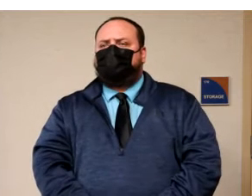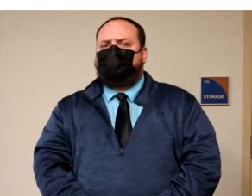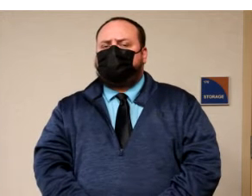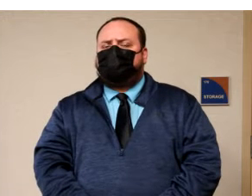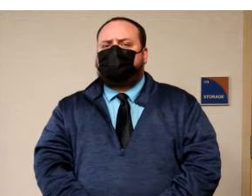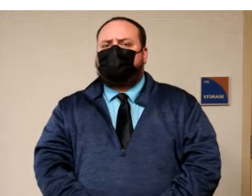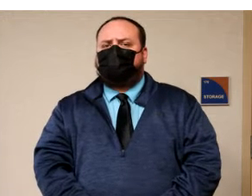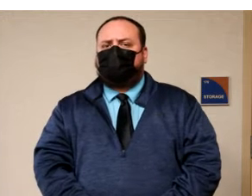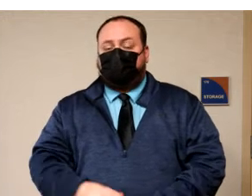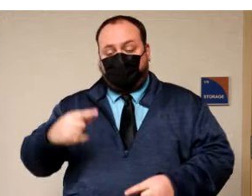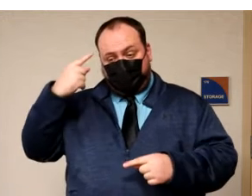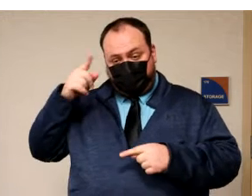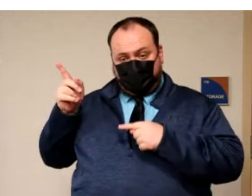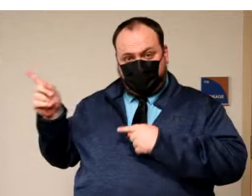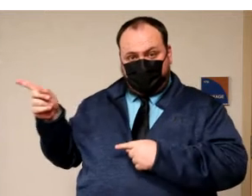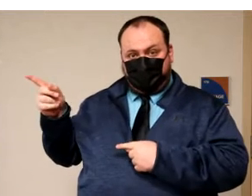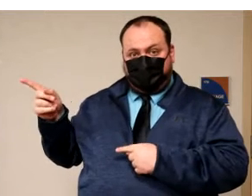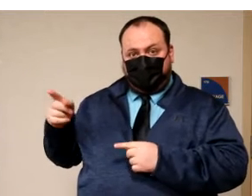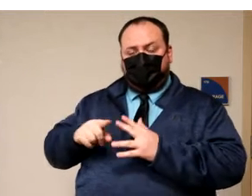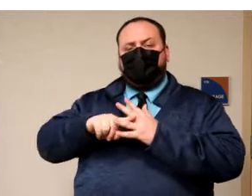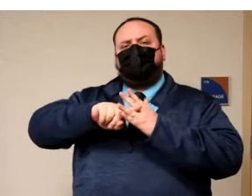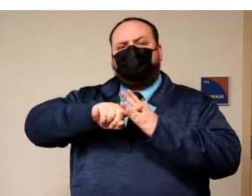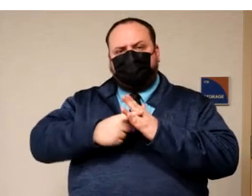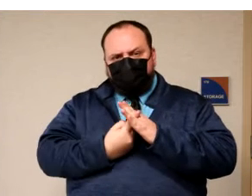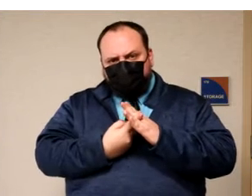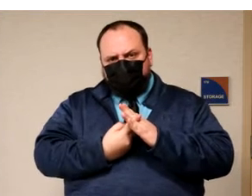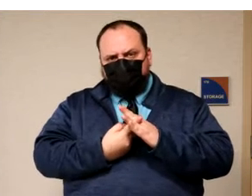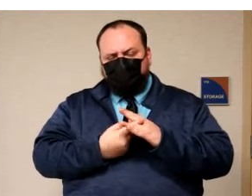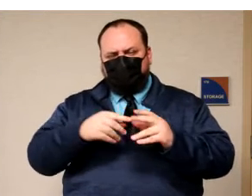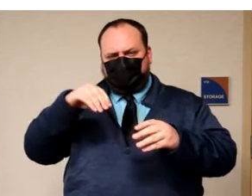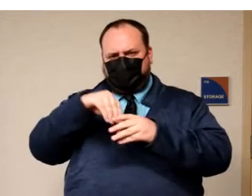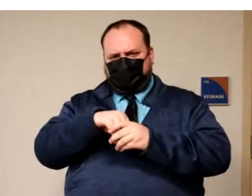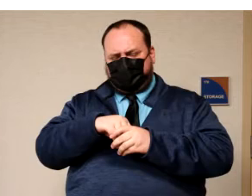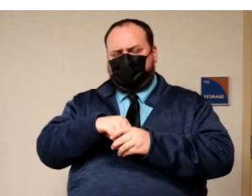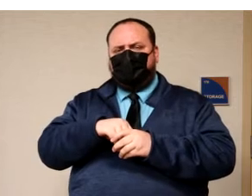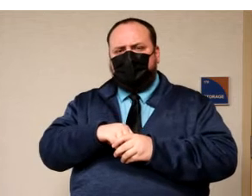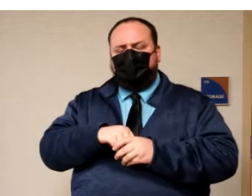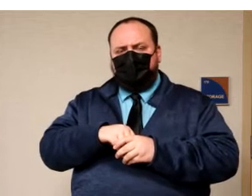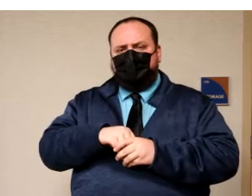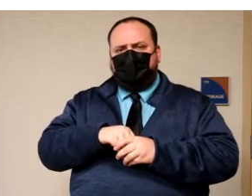And so for this one, we'll start in this